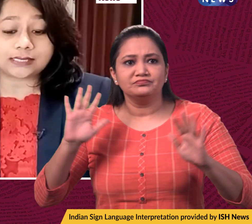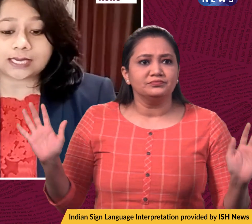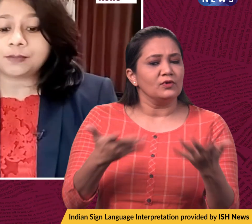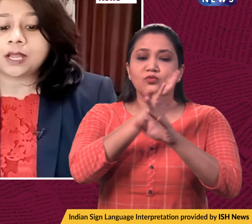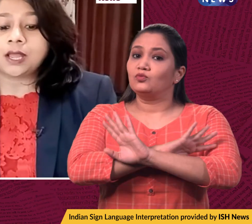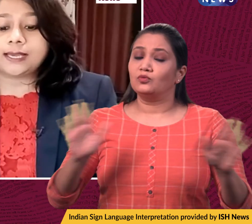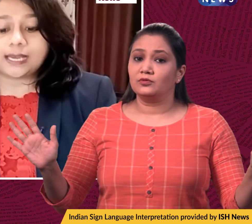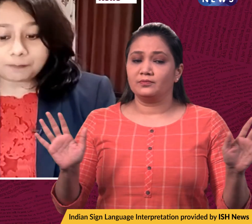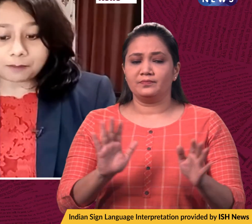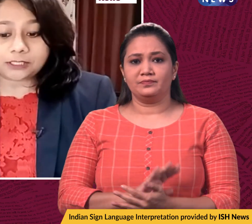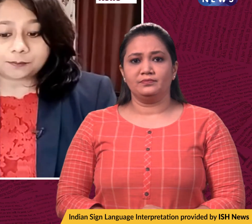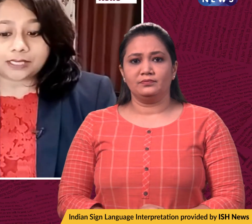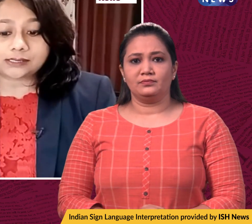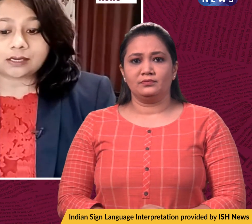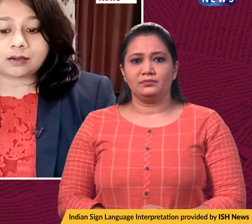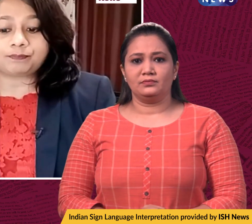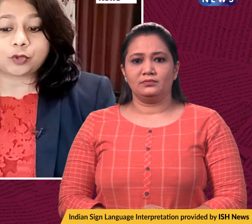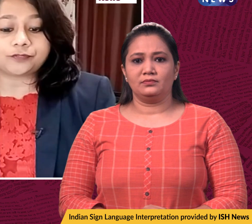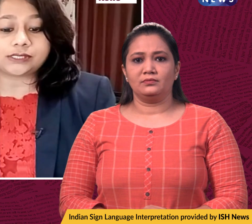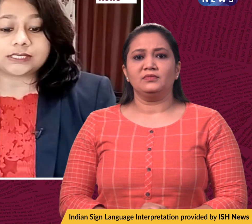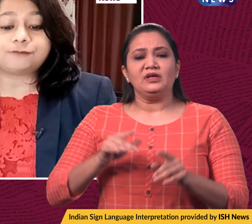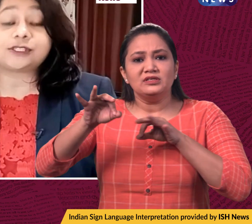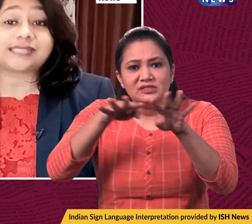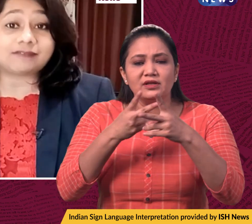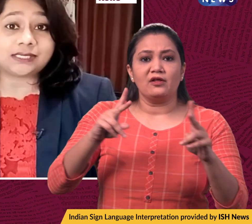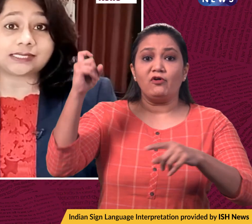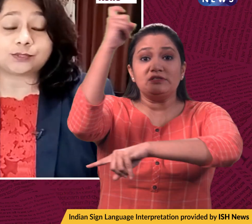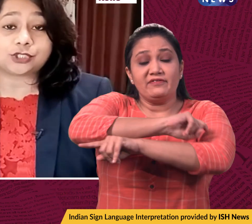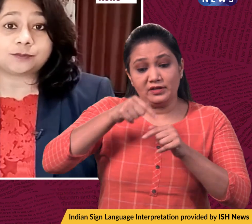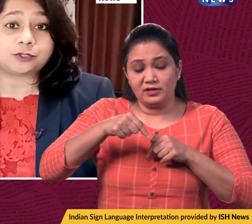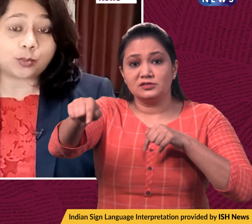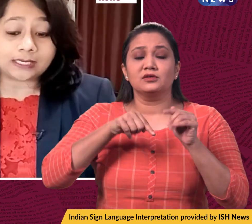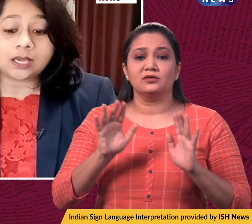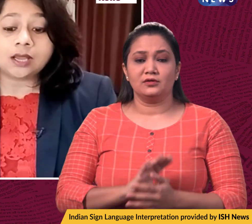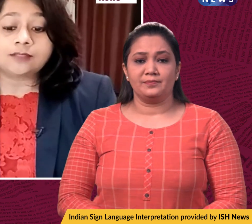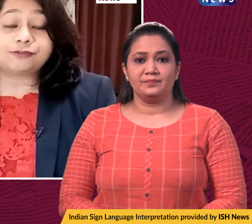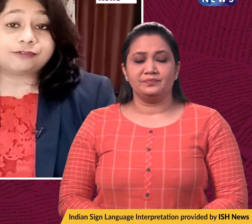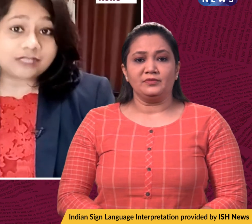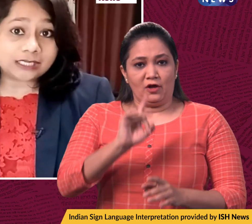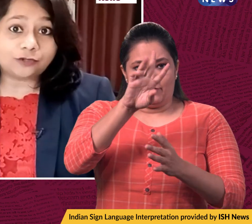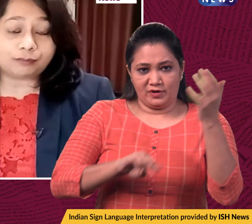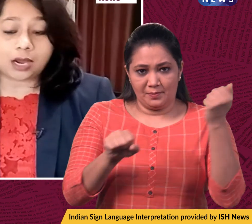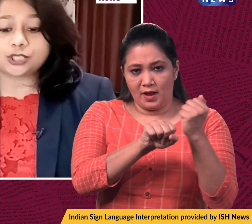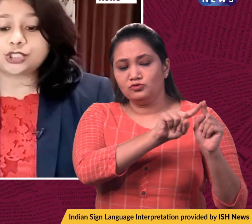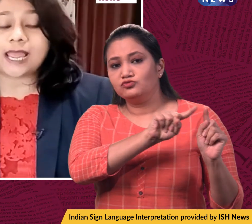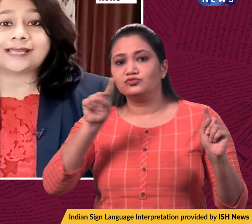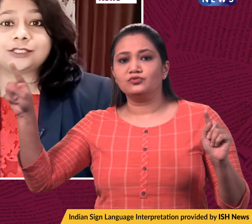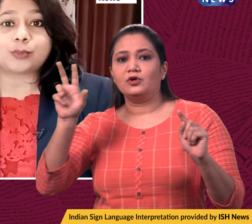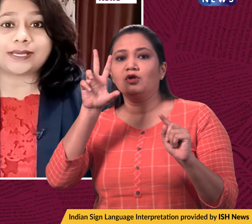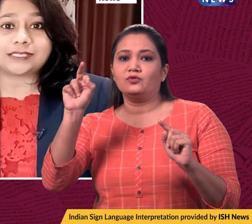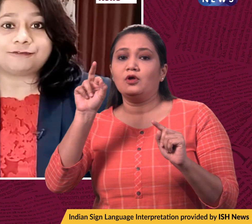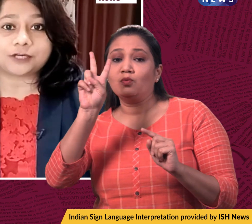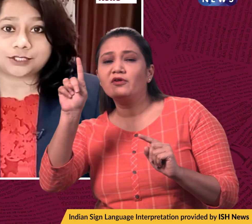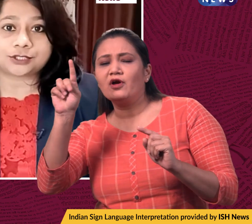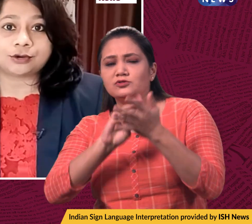celebrations of any type in any public space of the city for 7 days, which is between the 15th of March and